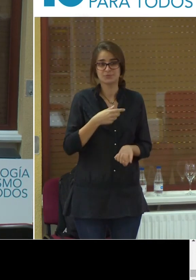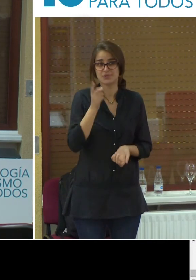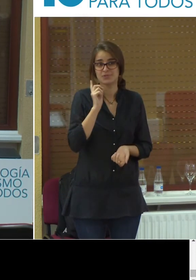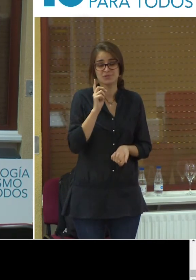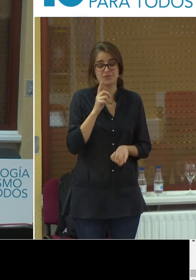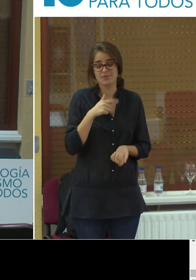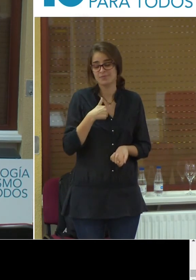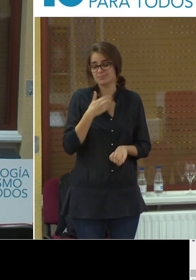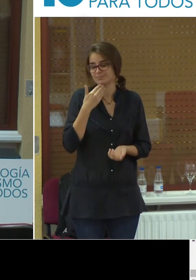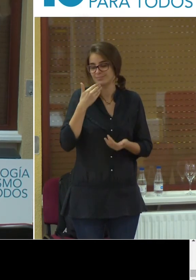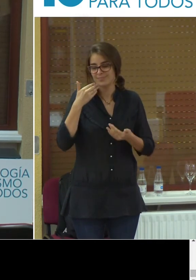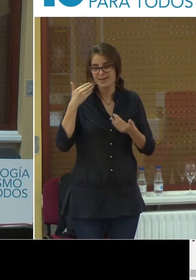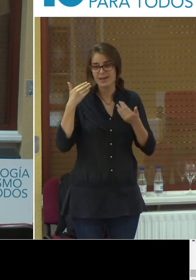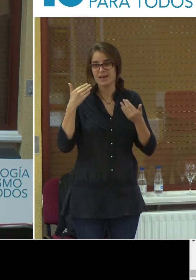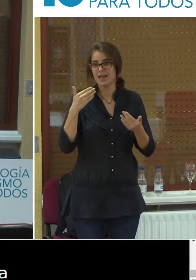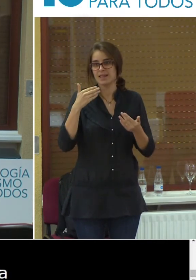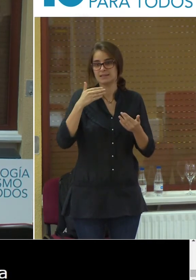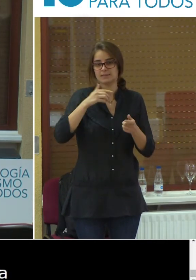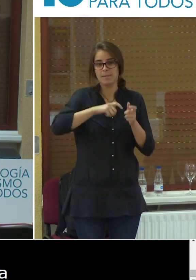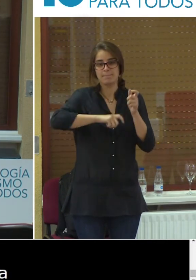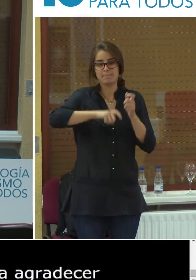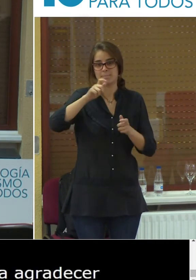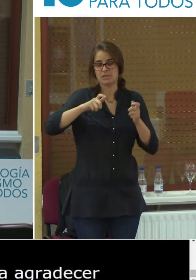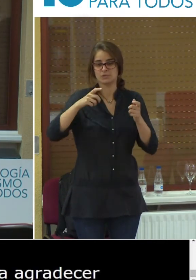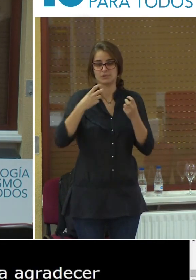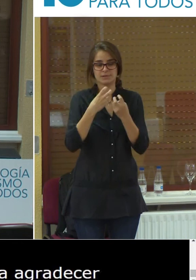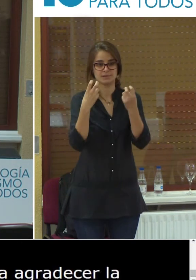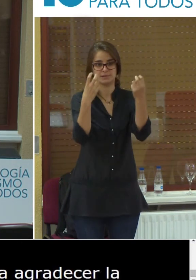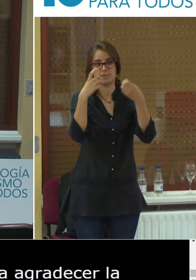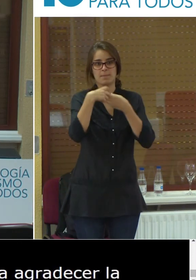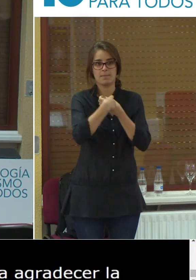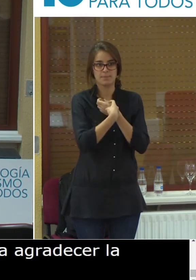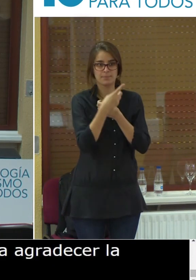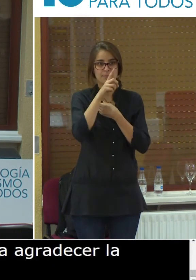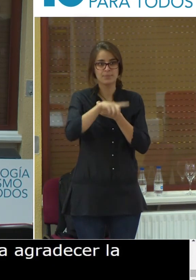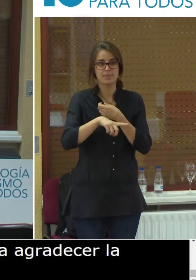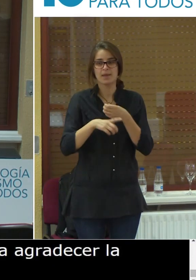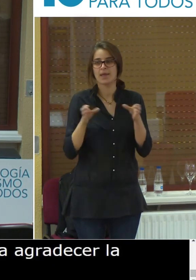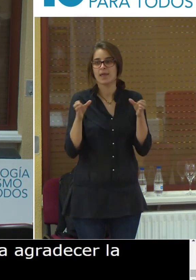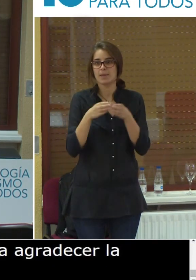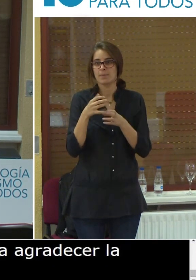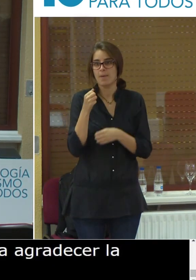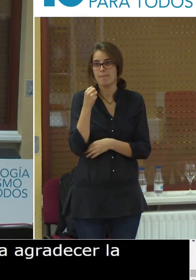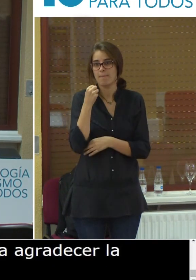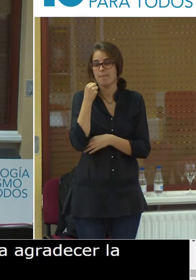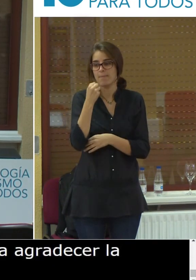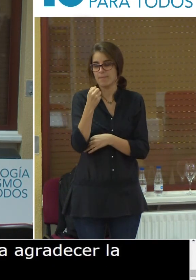Well, so I'd like to take the opportunity to thank the presence of all the attendees, to thank the